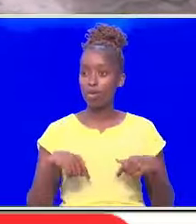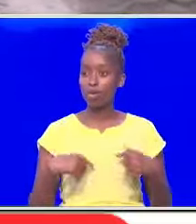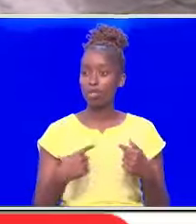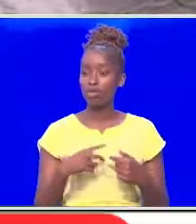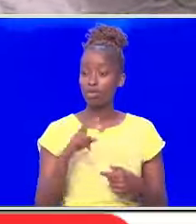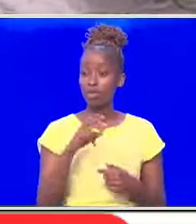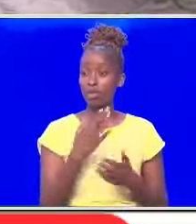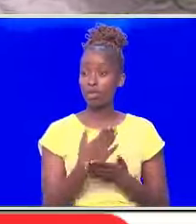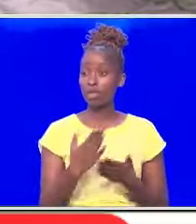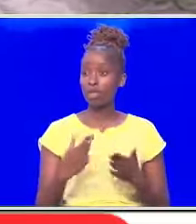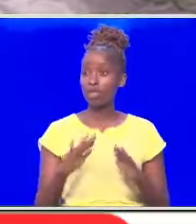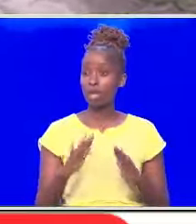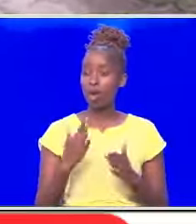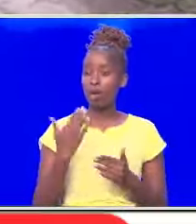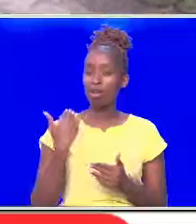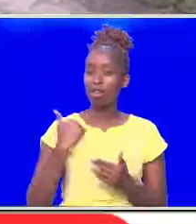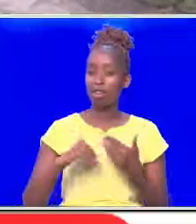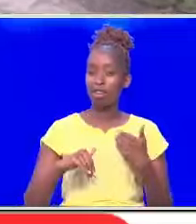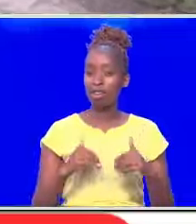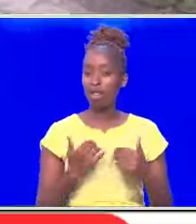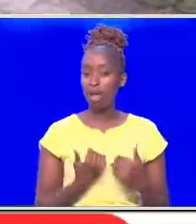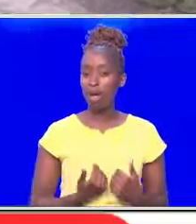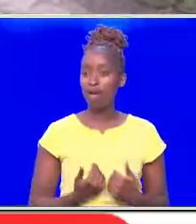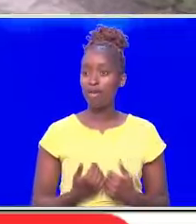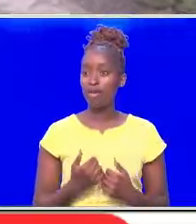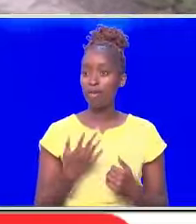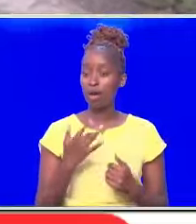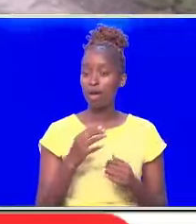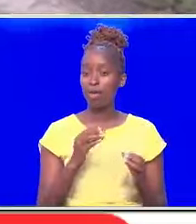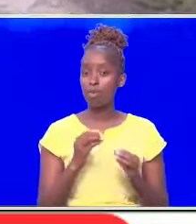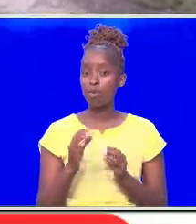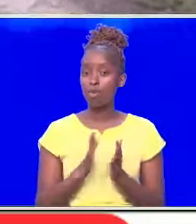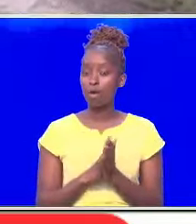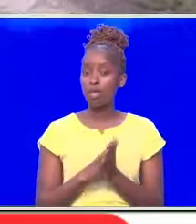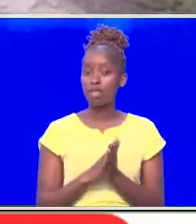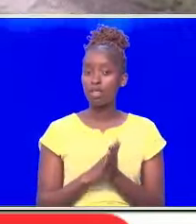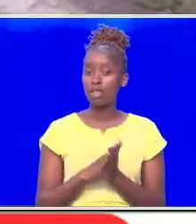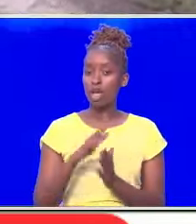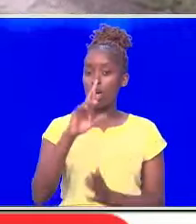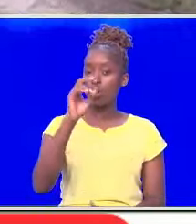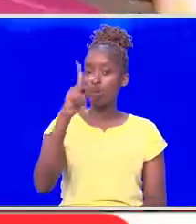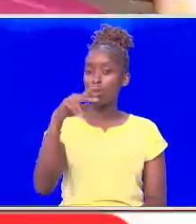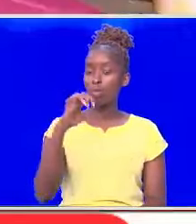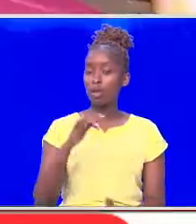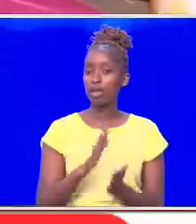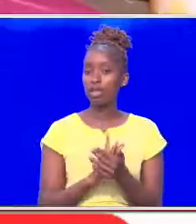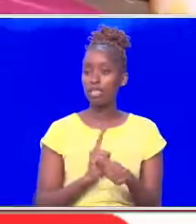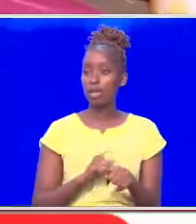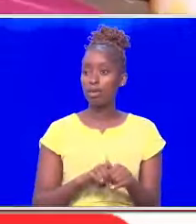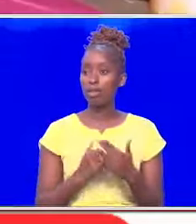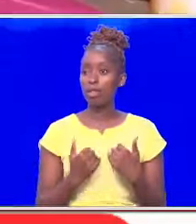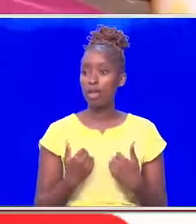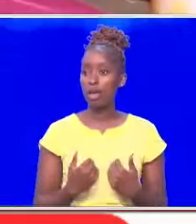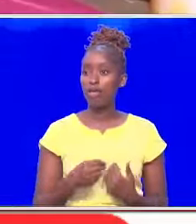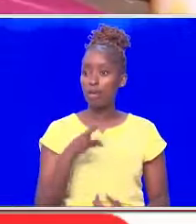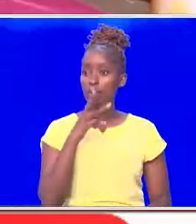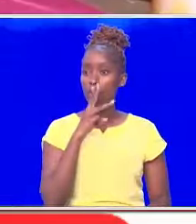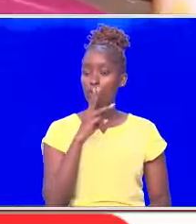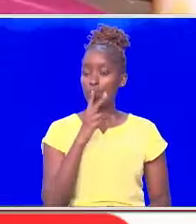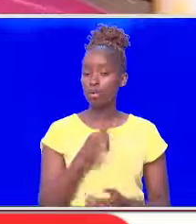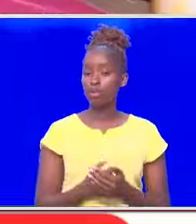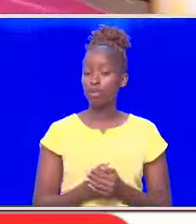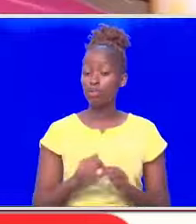viti zimenikata, sababu unaifunga na kamba, unaitega, unavuta pande moja, unafunga pande moja, na kuna maji by that time. For now, Mombasa